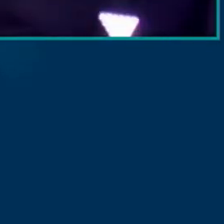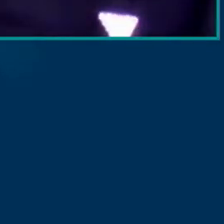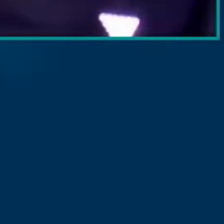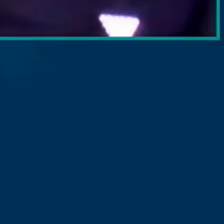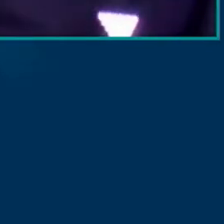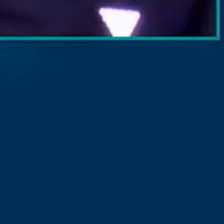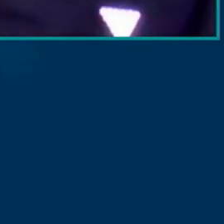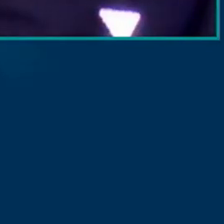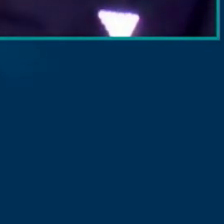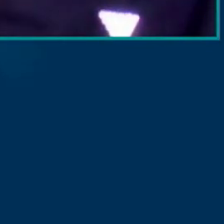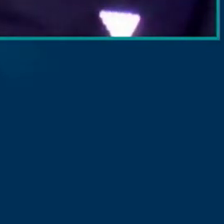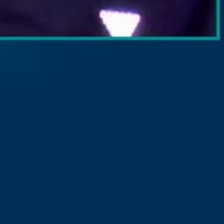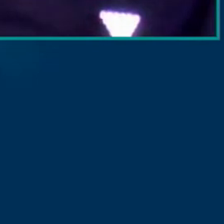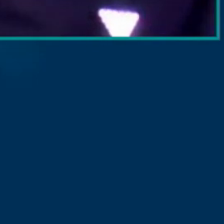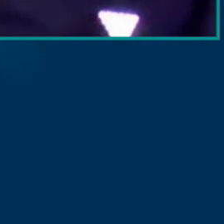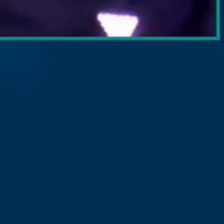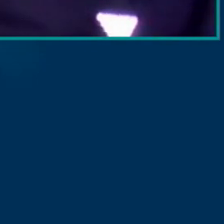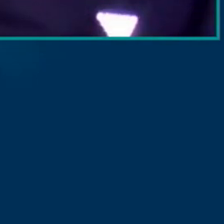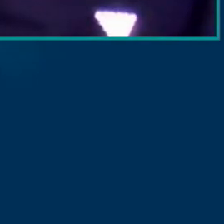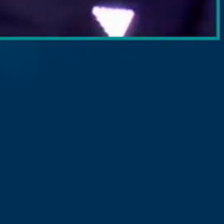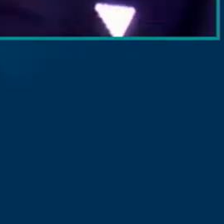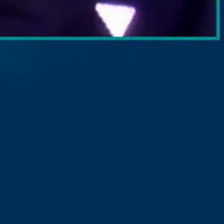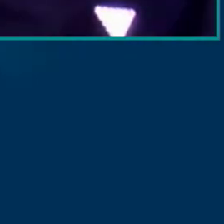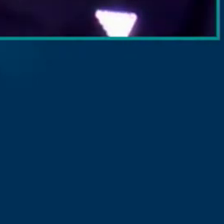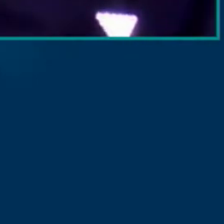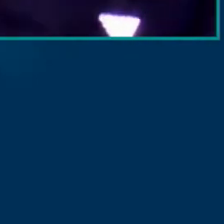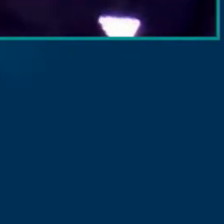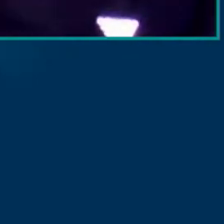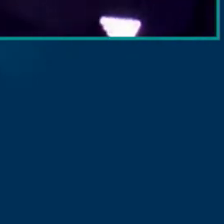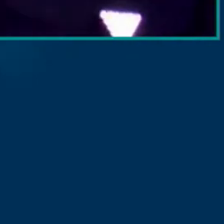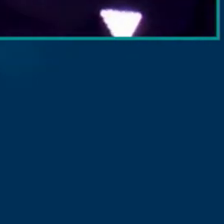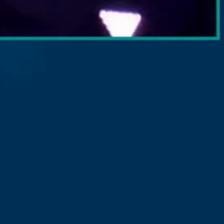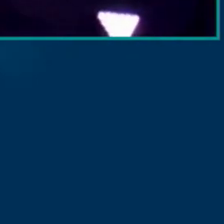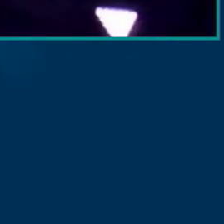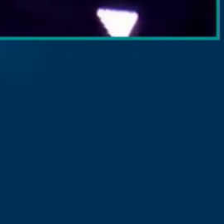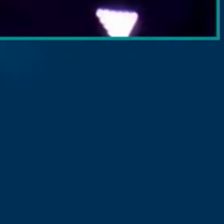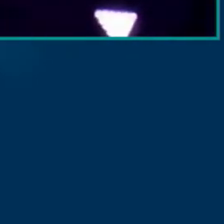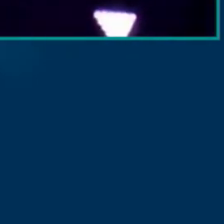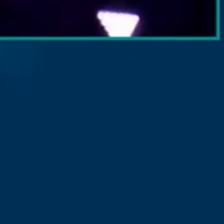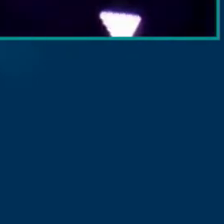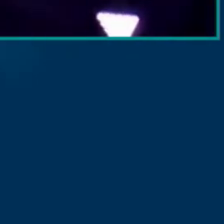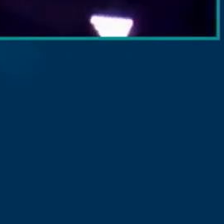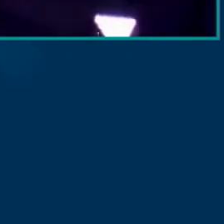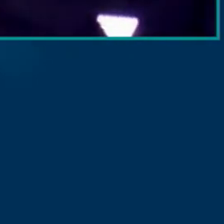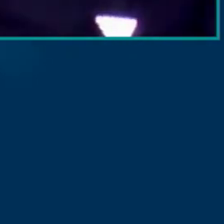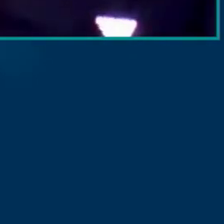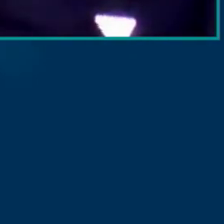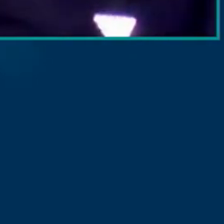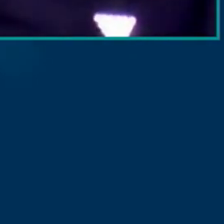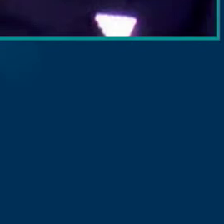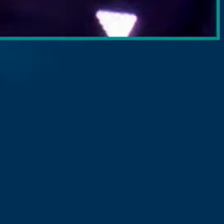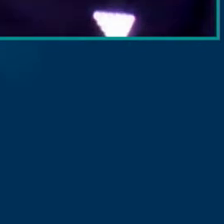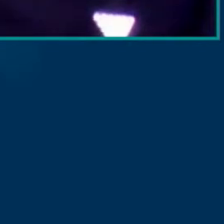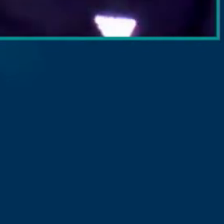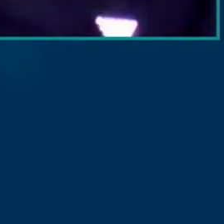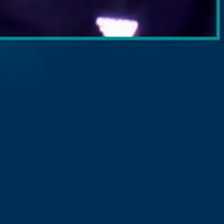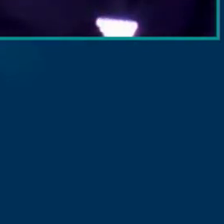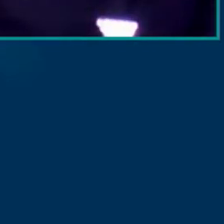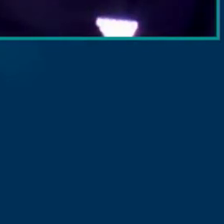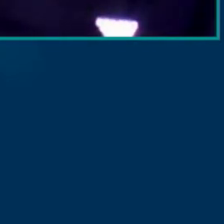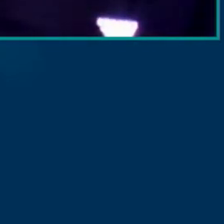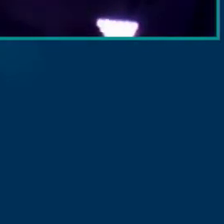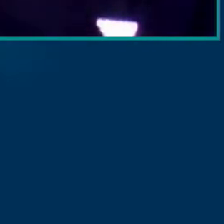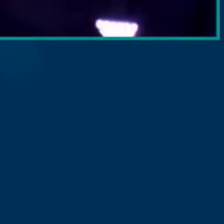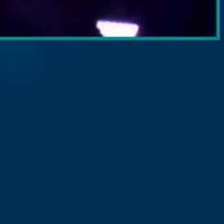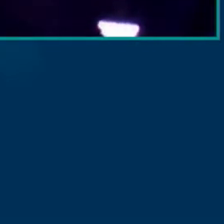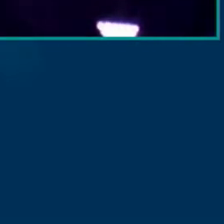which the company emphasizes that they strive to respect the human rights in their operations.